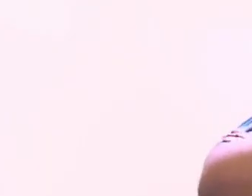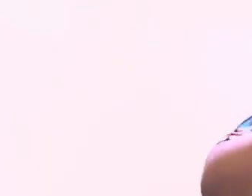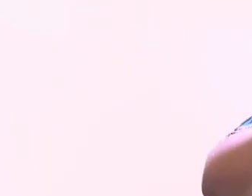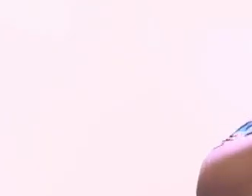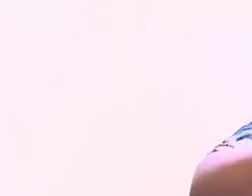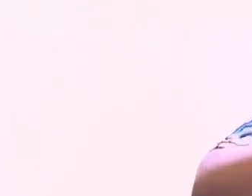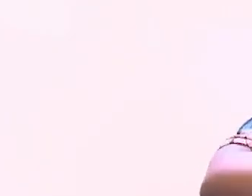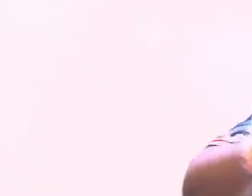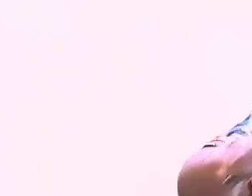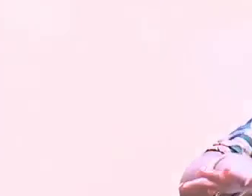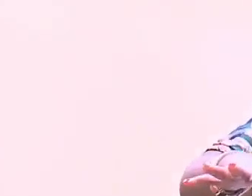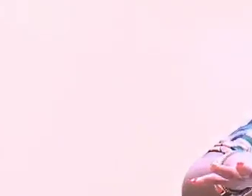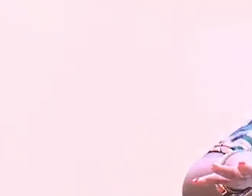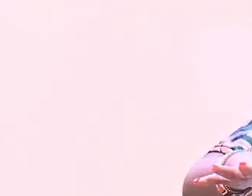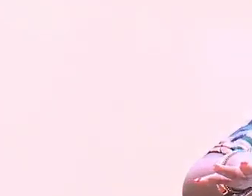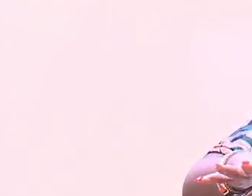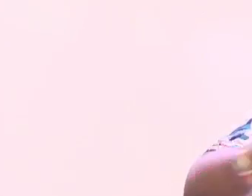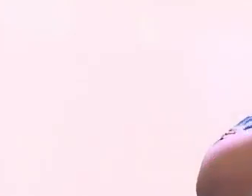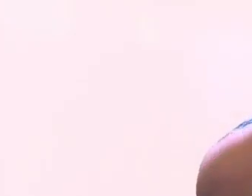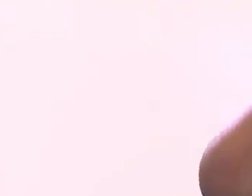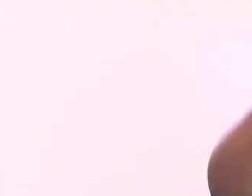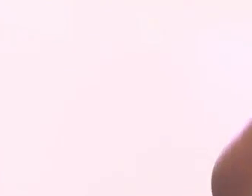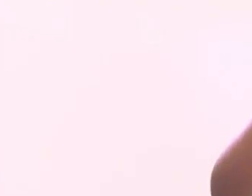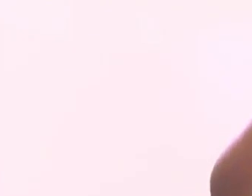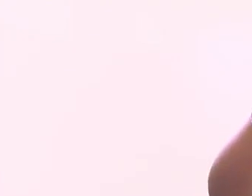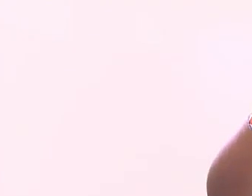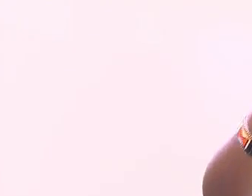She has a master's in managing marketing